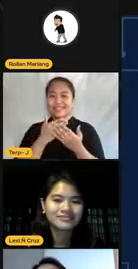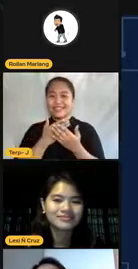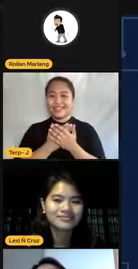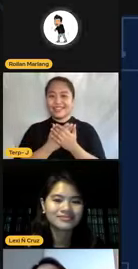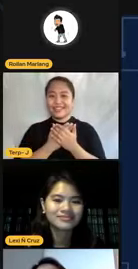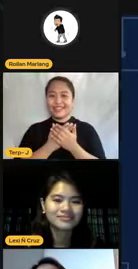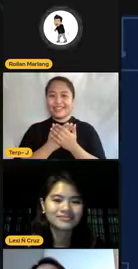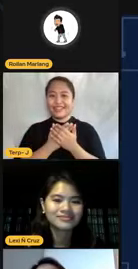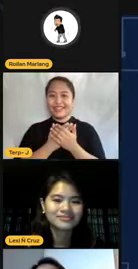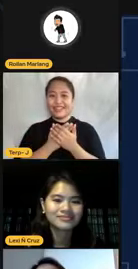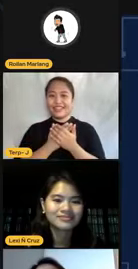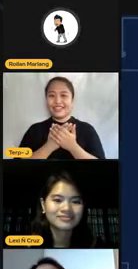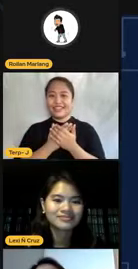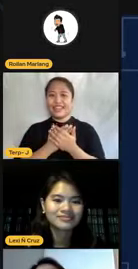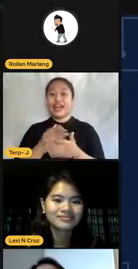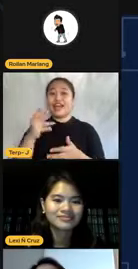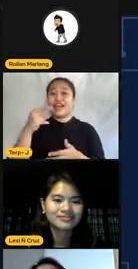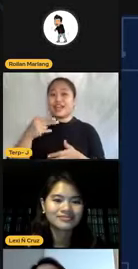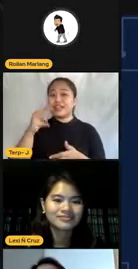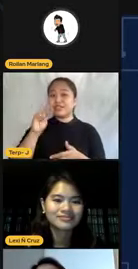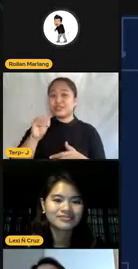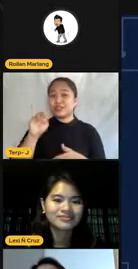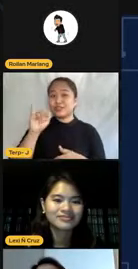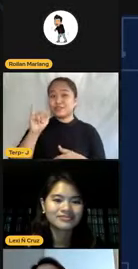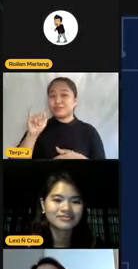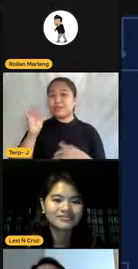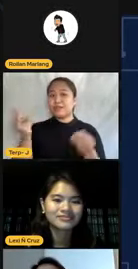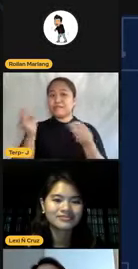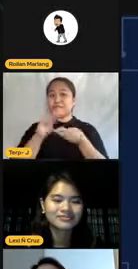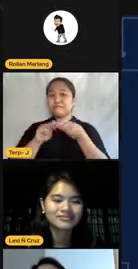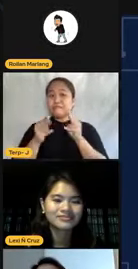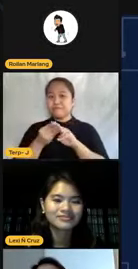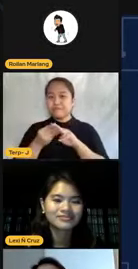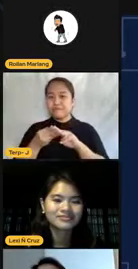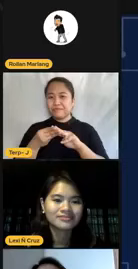HNI members, especially my